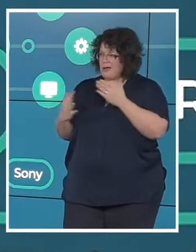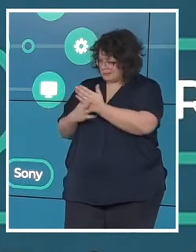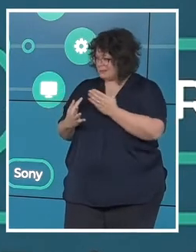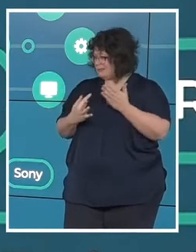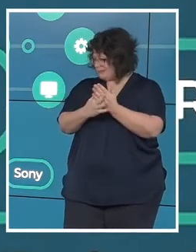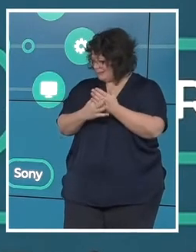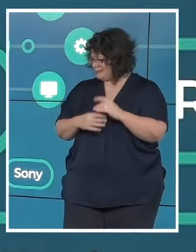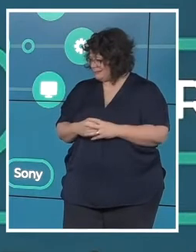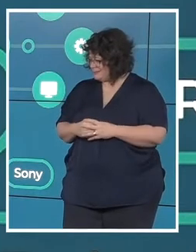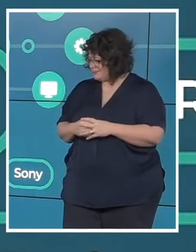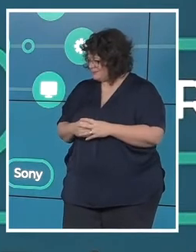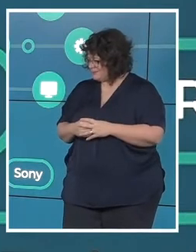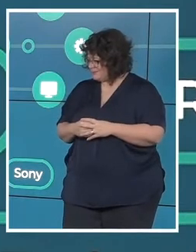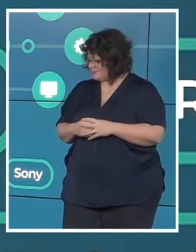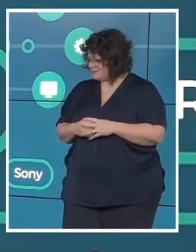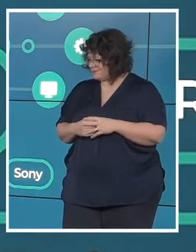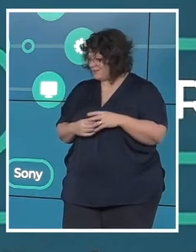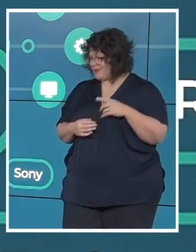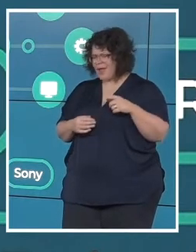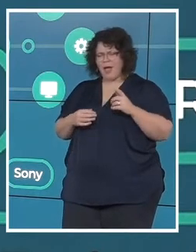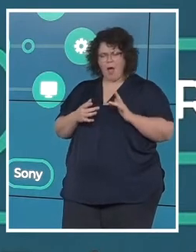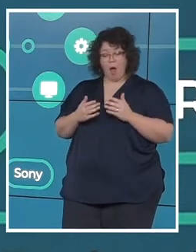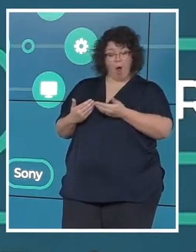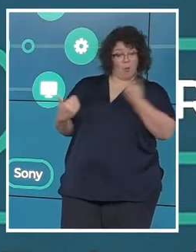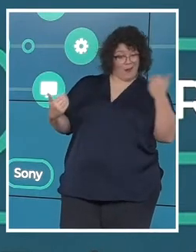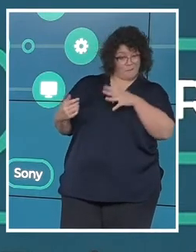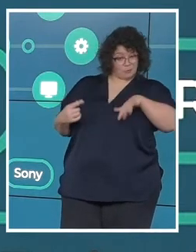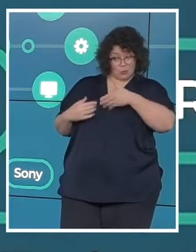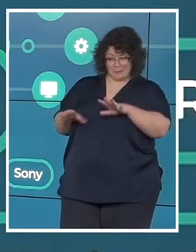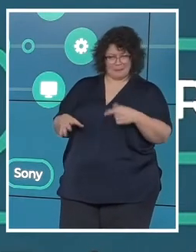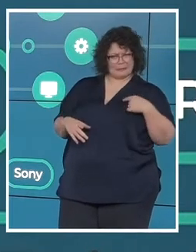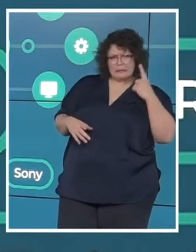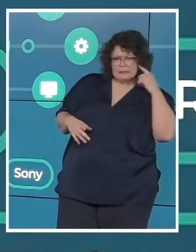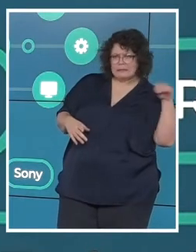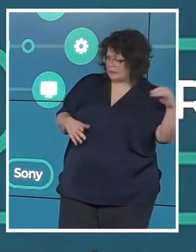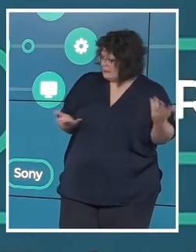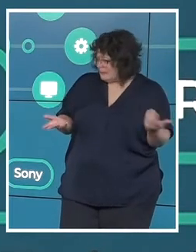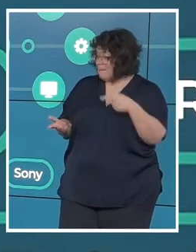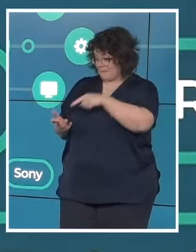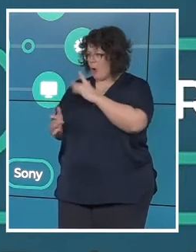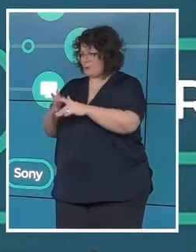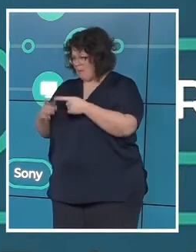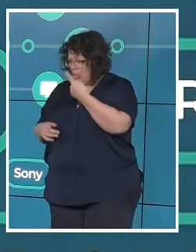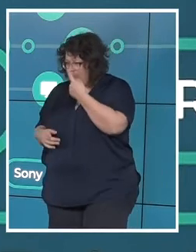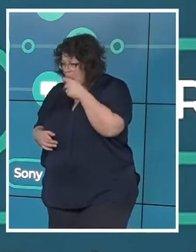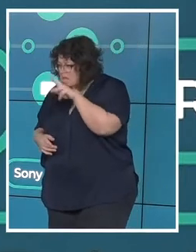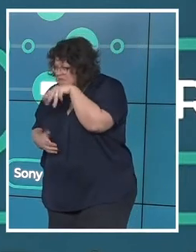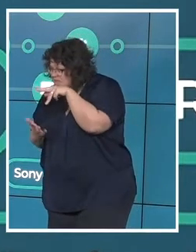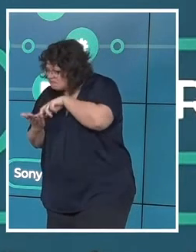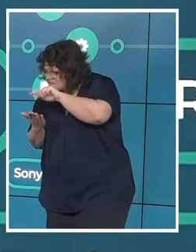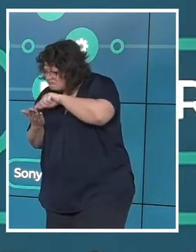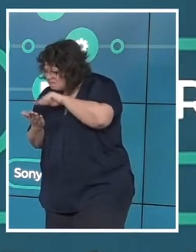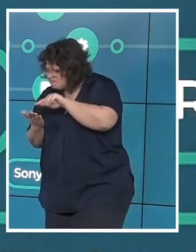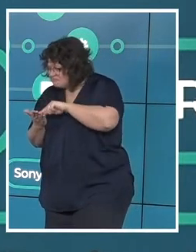can eavesdrop on conversations and skim through the different conversations that are happening. So tech, if it's